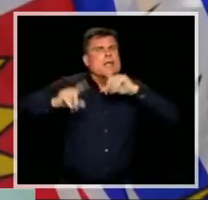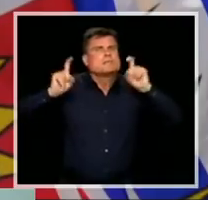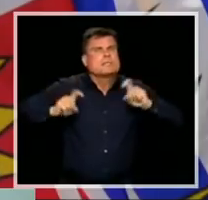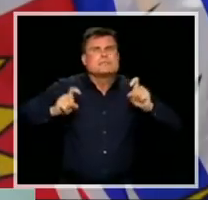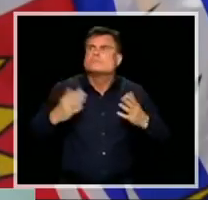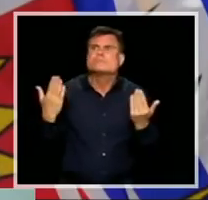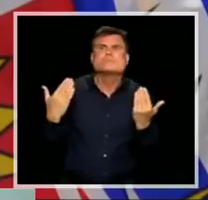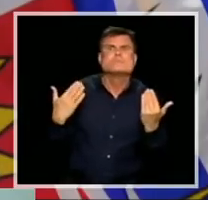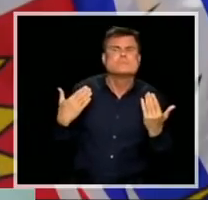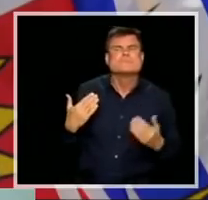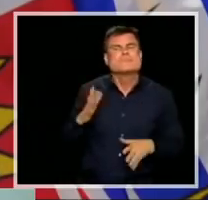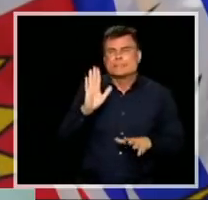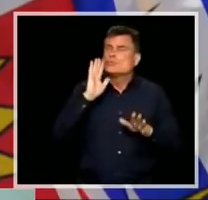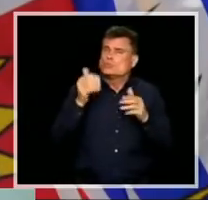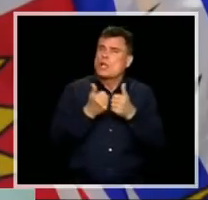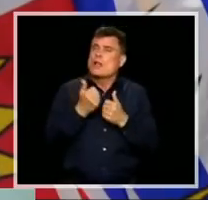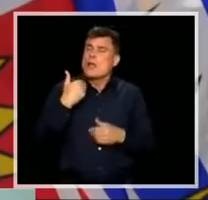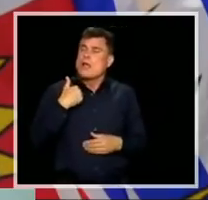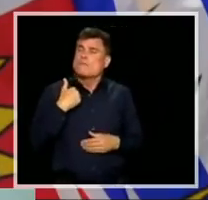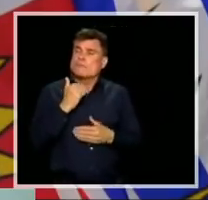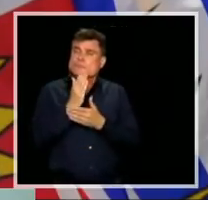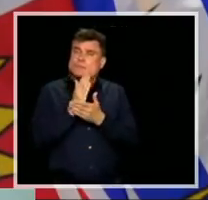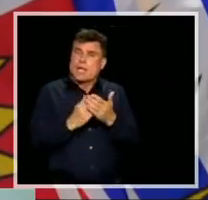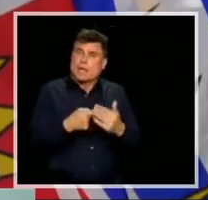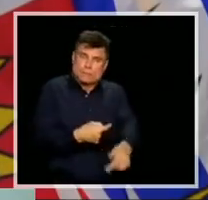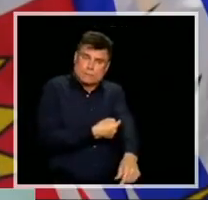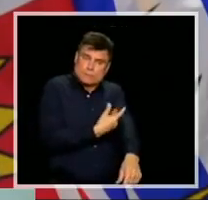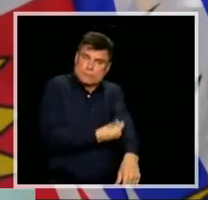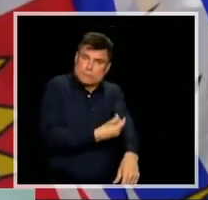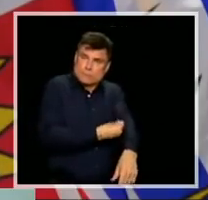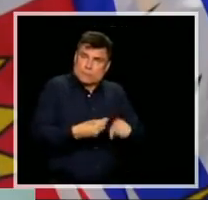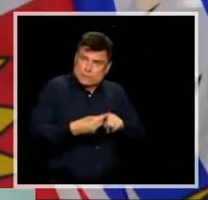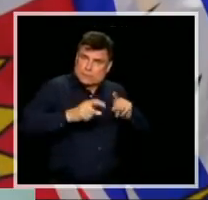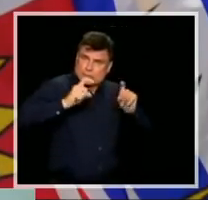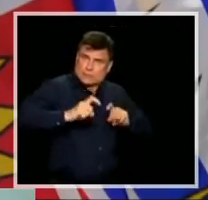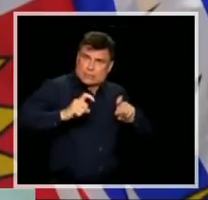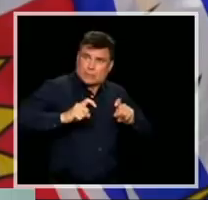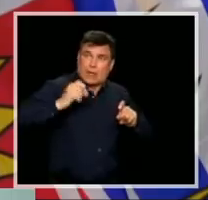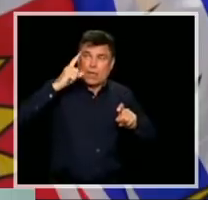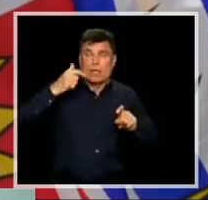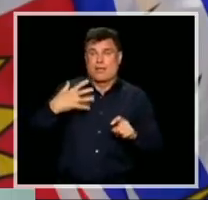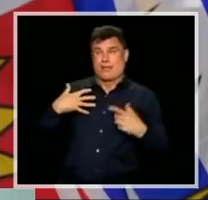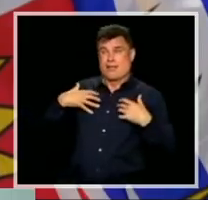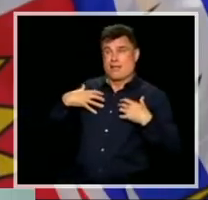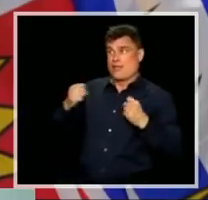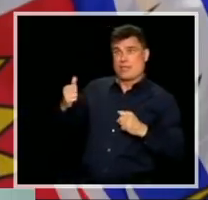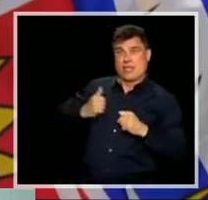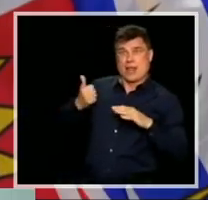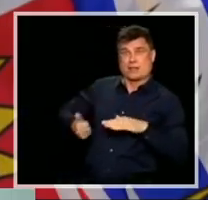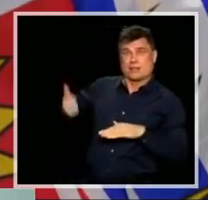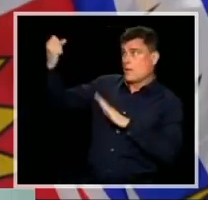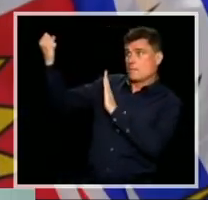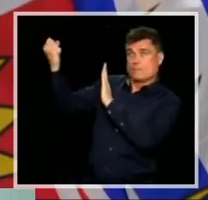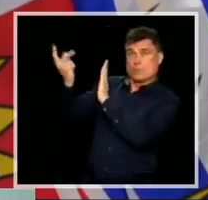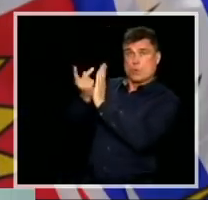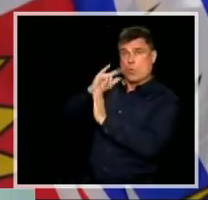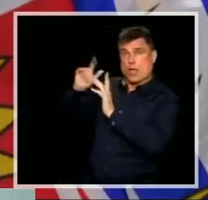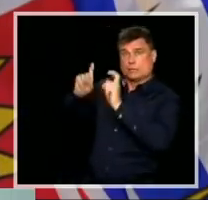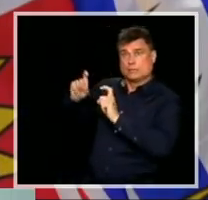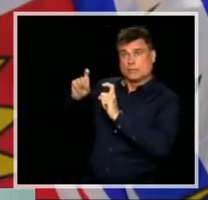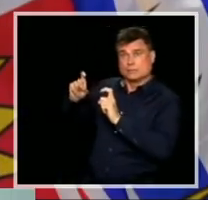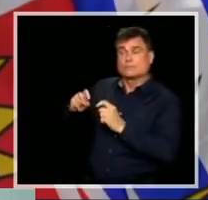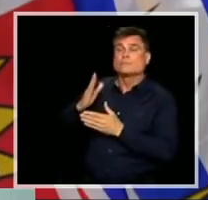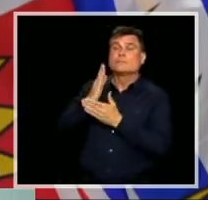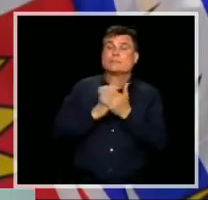understand exactly what are true positives and false positives, and true negatives and false negatives. So